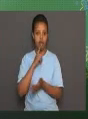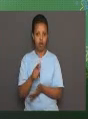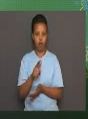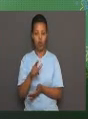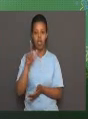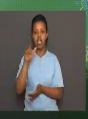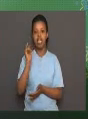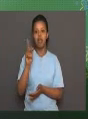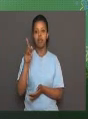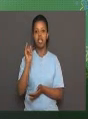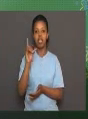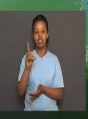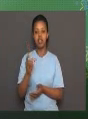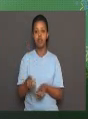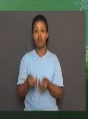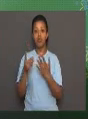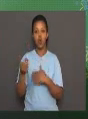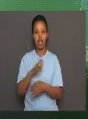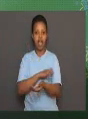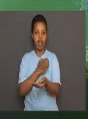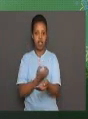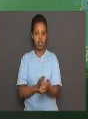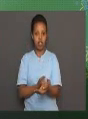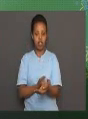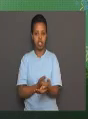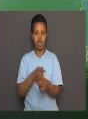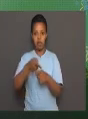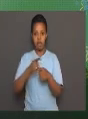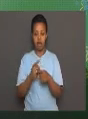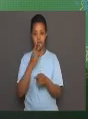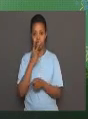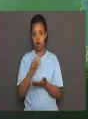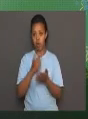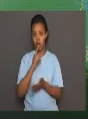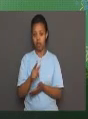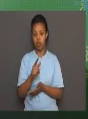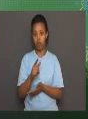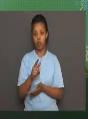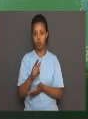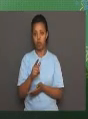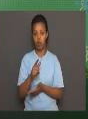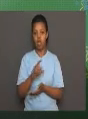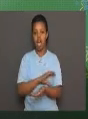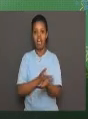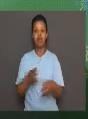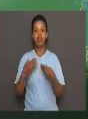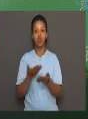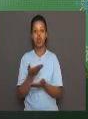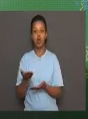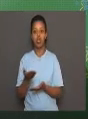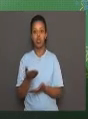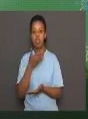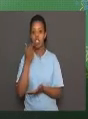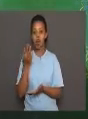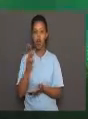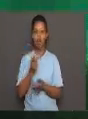Lipids contain more energy per gram than carbohydrates or proteins.